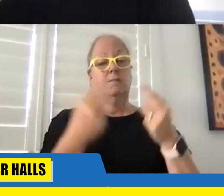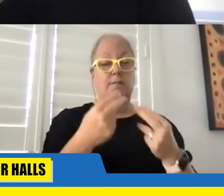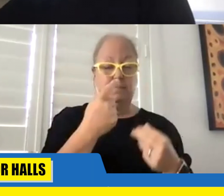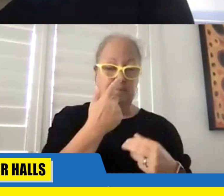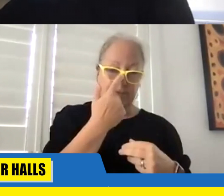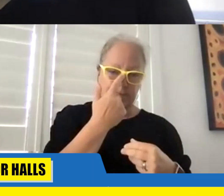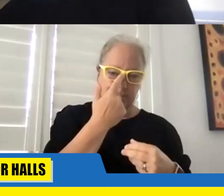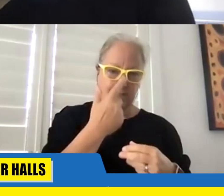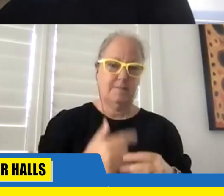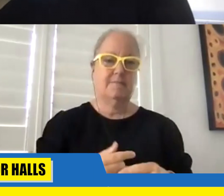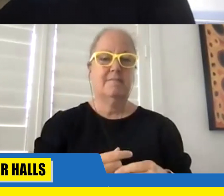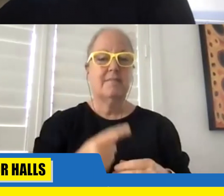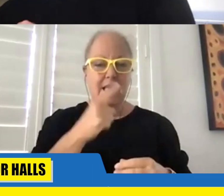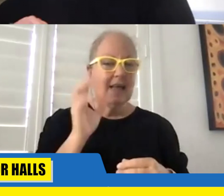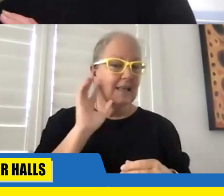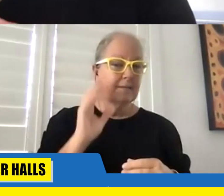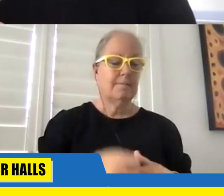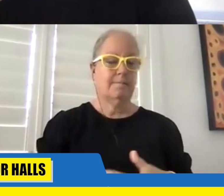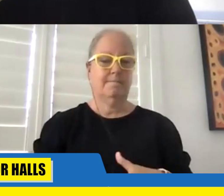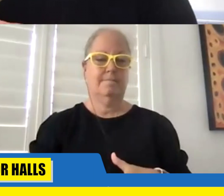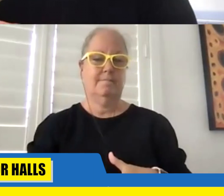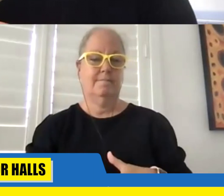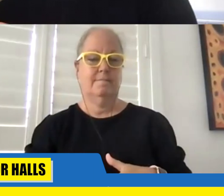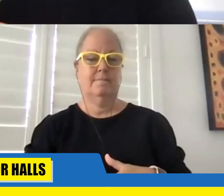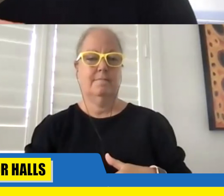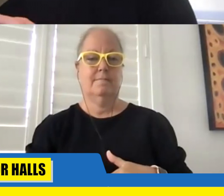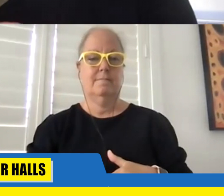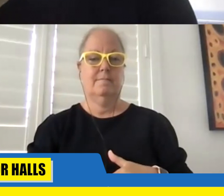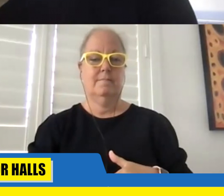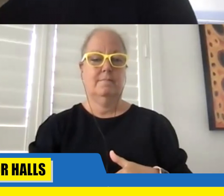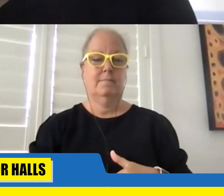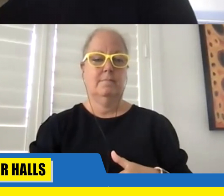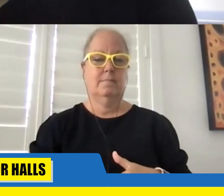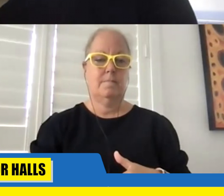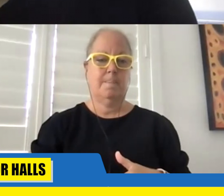Oh, Margaret, you're on mute. I just popped you on mute before because there was a bit of background noise. Sorry.